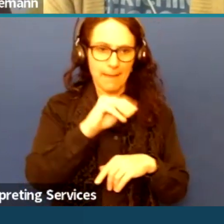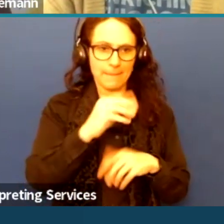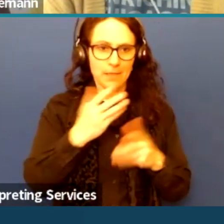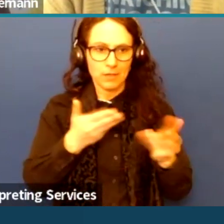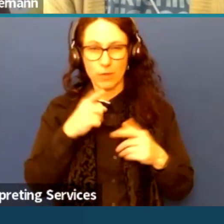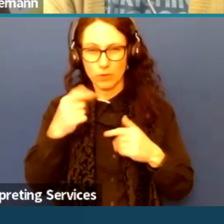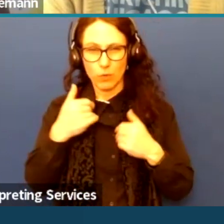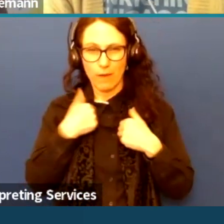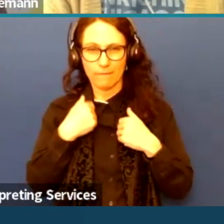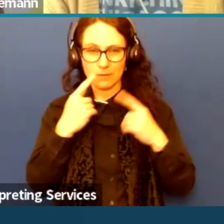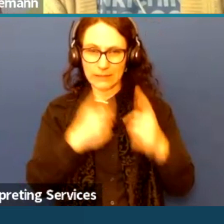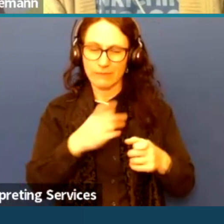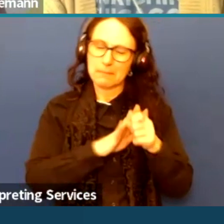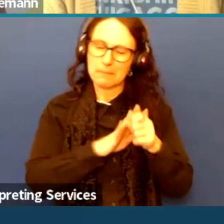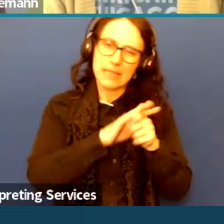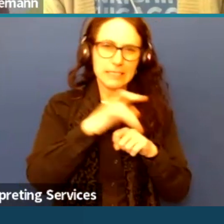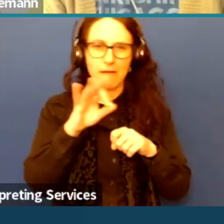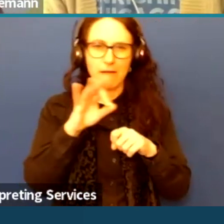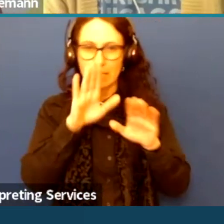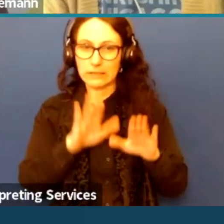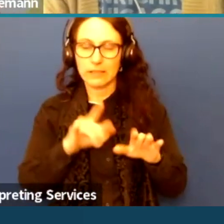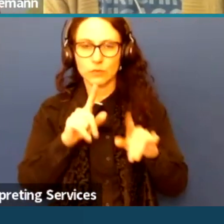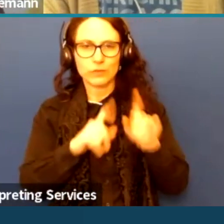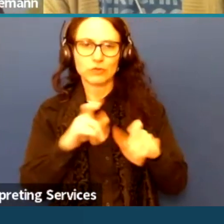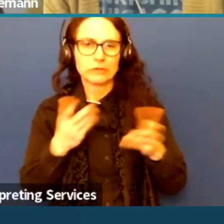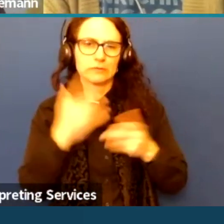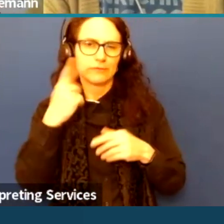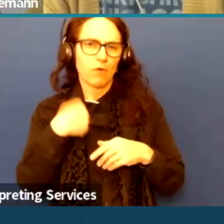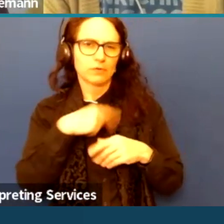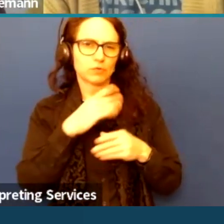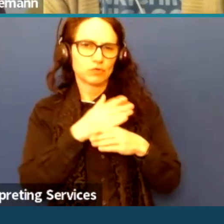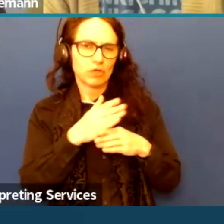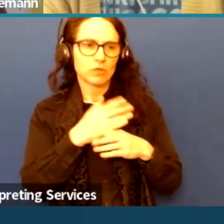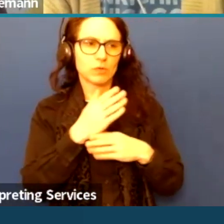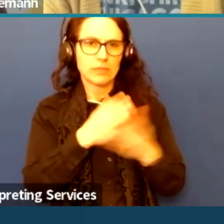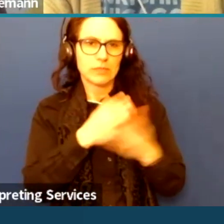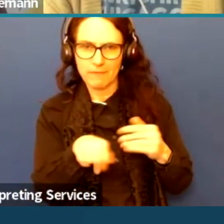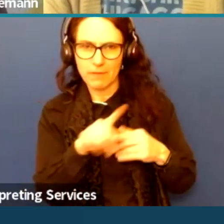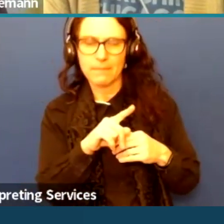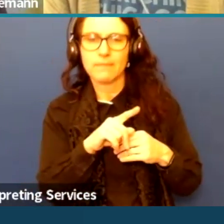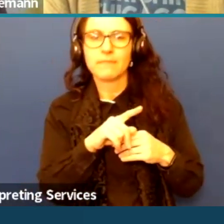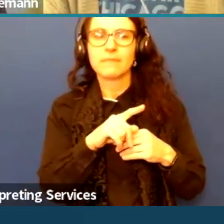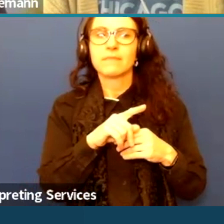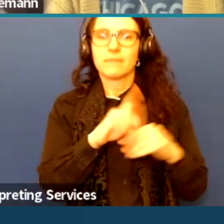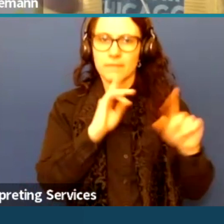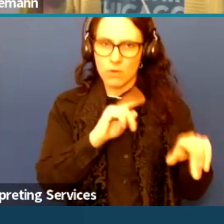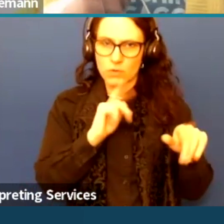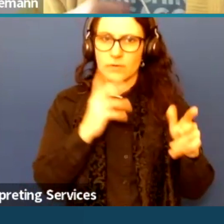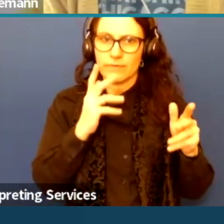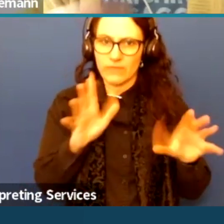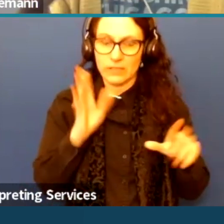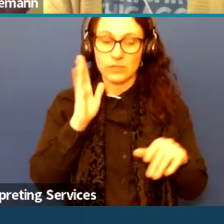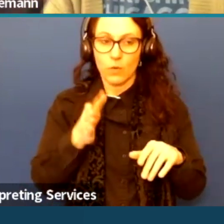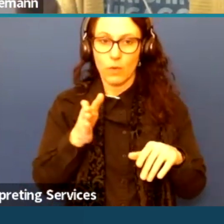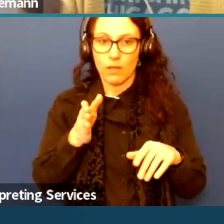have submitted plenty of excellent questions here for us to share. So some of them have been partially answered. I'm gonna get to